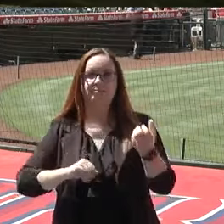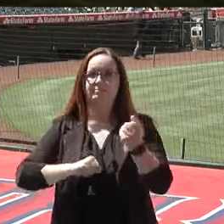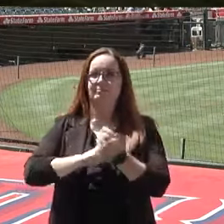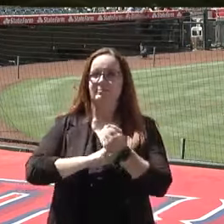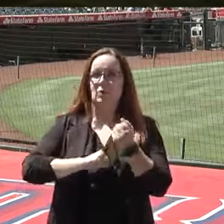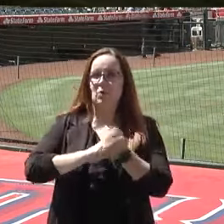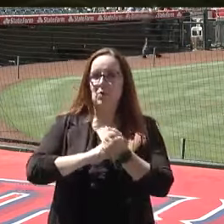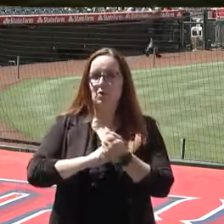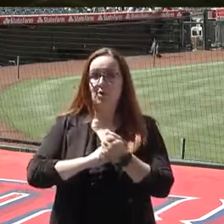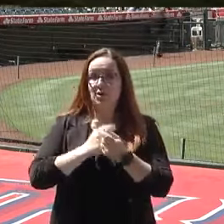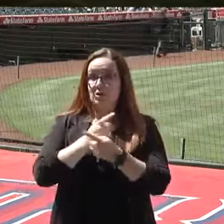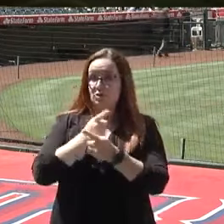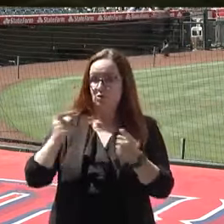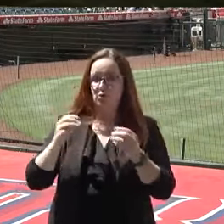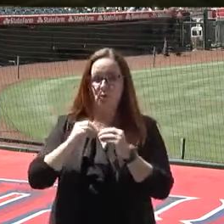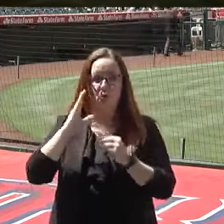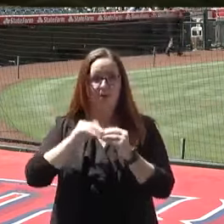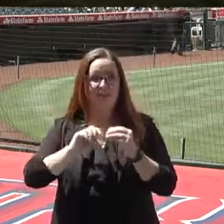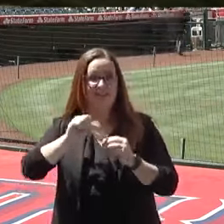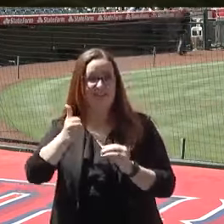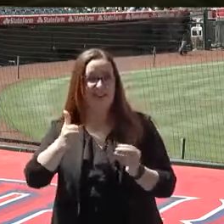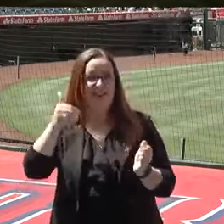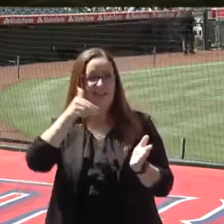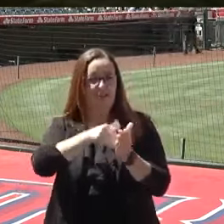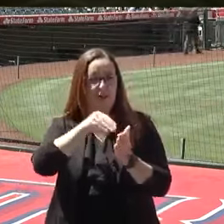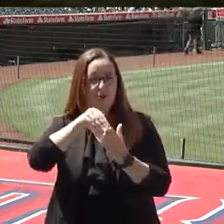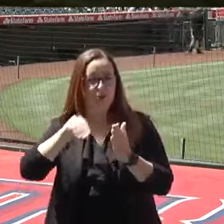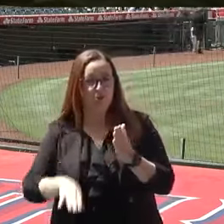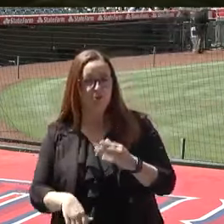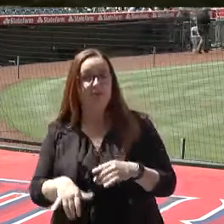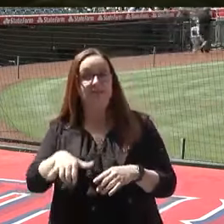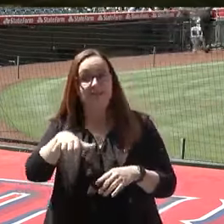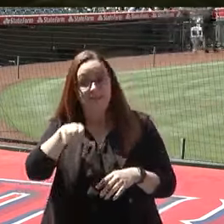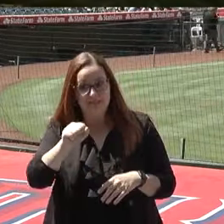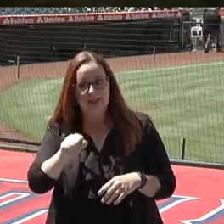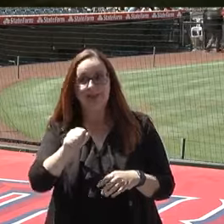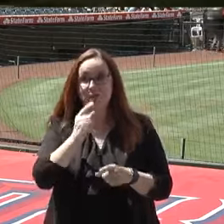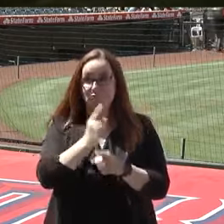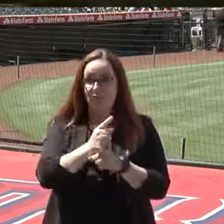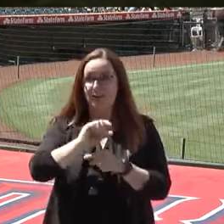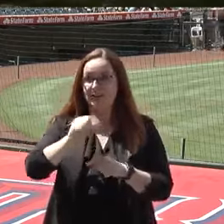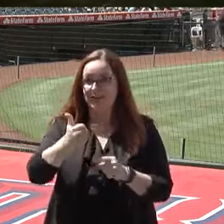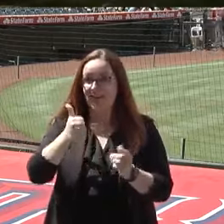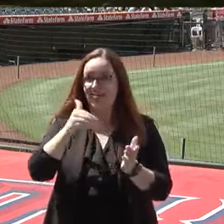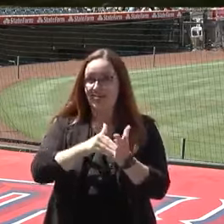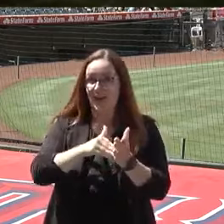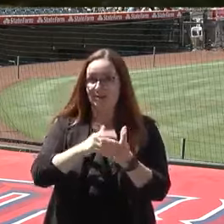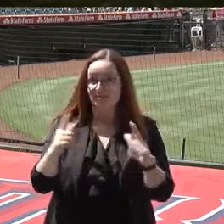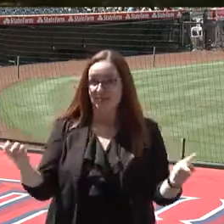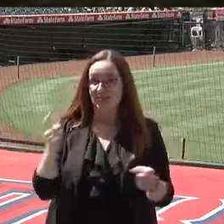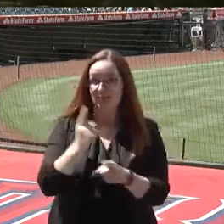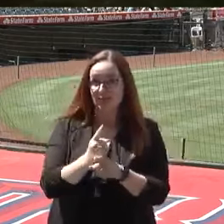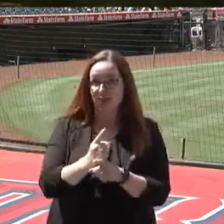than 10,000 students. Yes, 10,000 students, I said we were big.